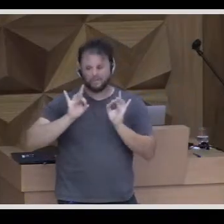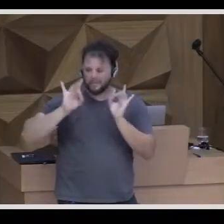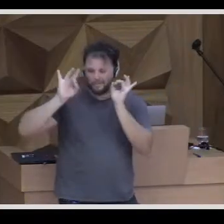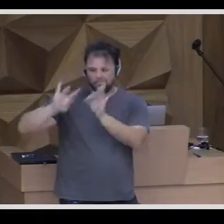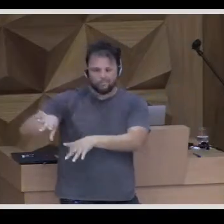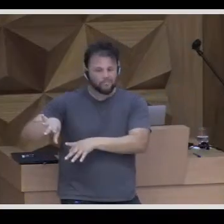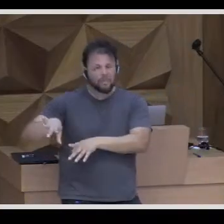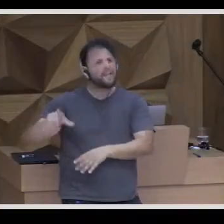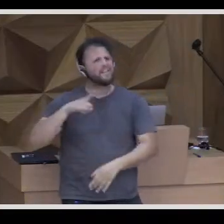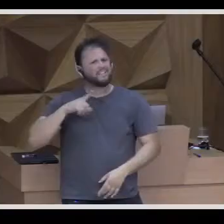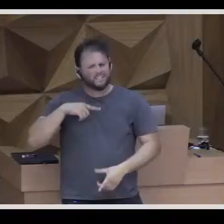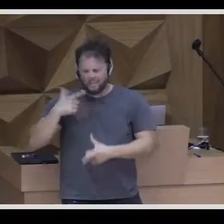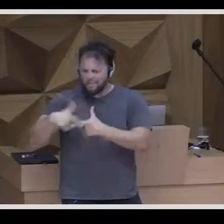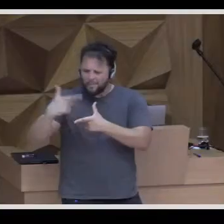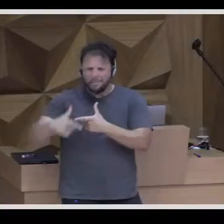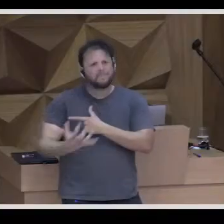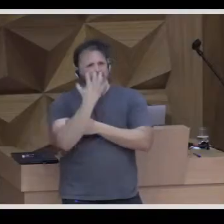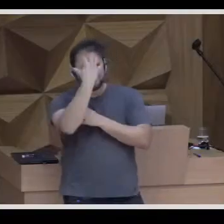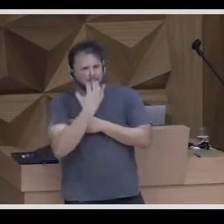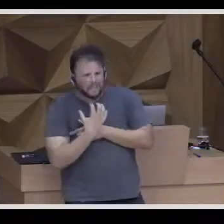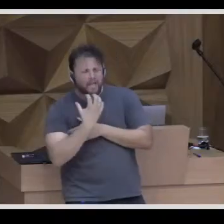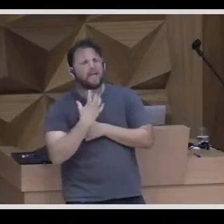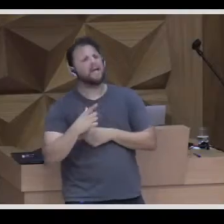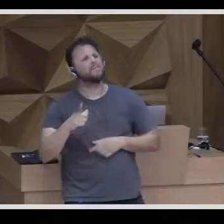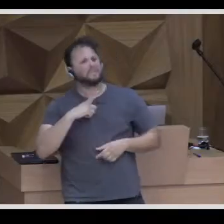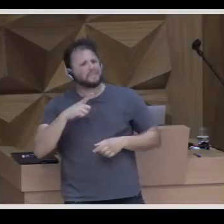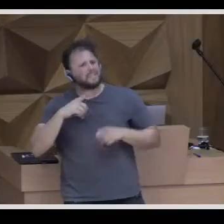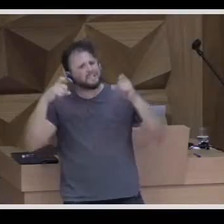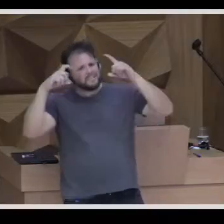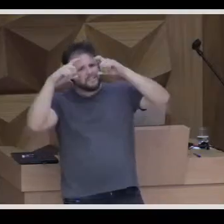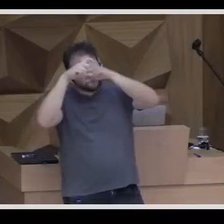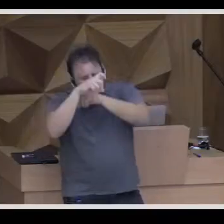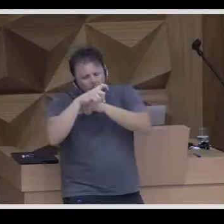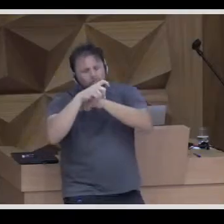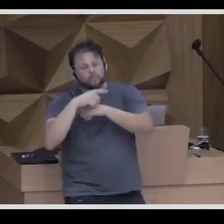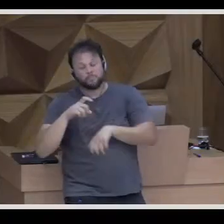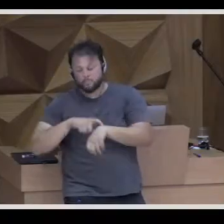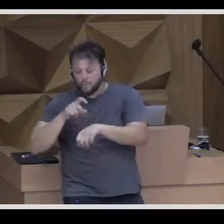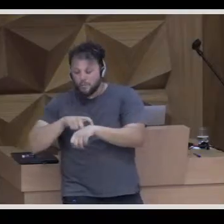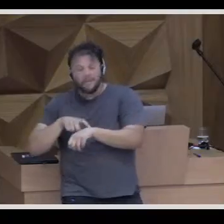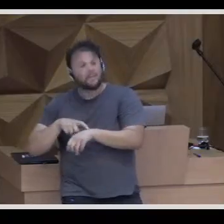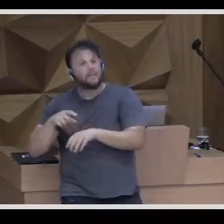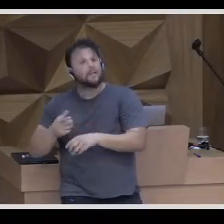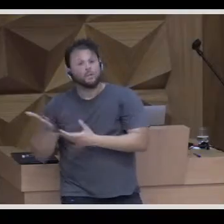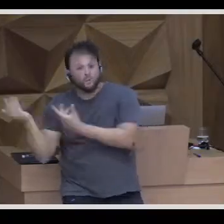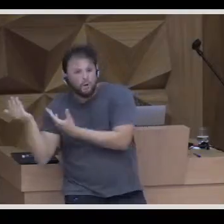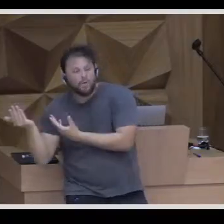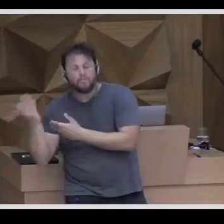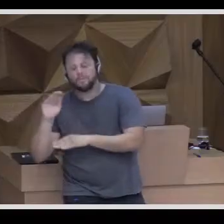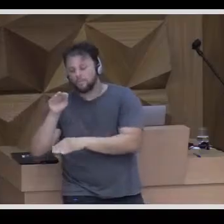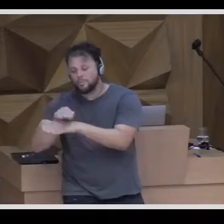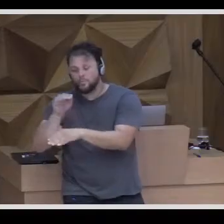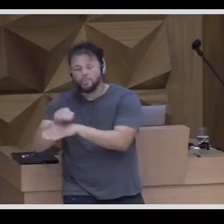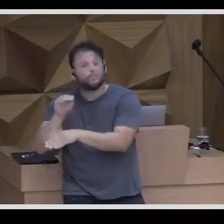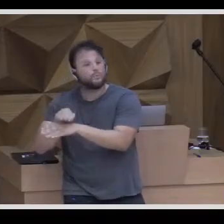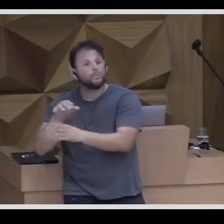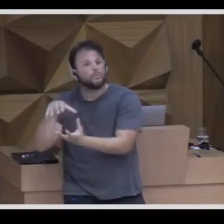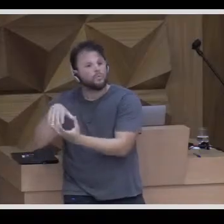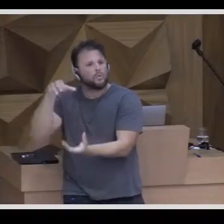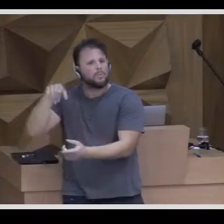in looking after their older people, but they're not the problems that a smart ambient home will solve for